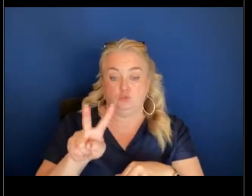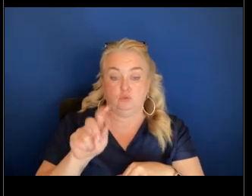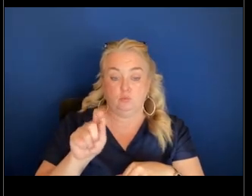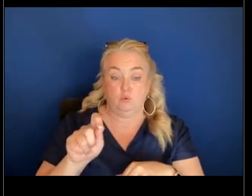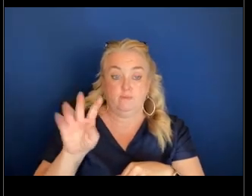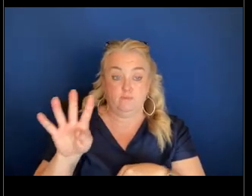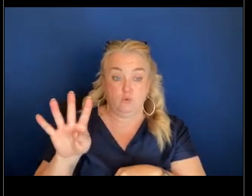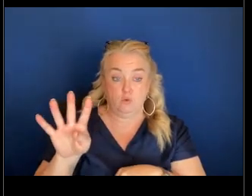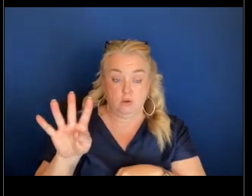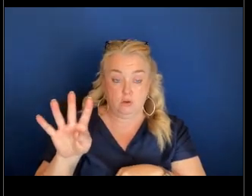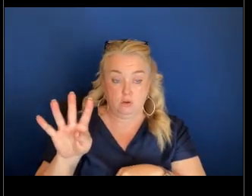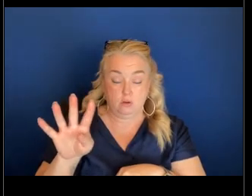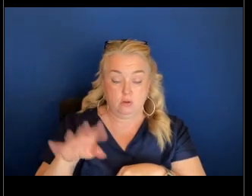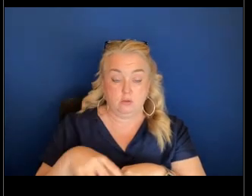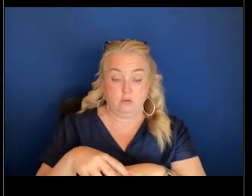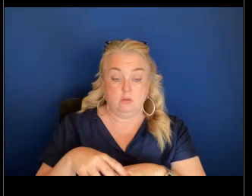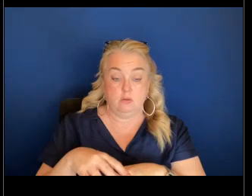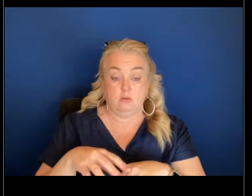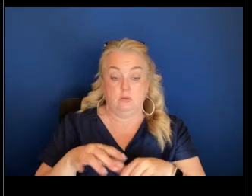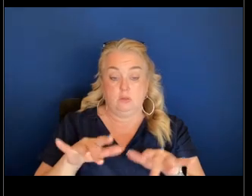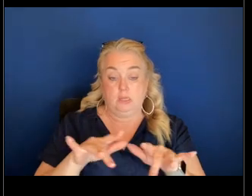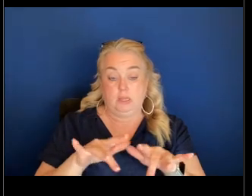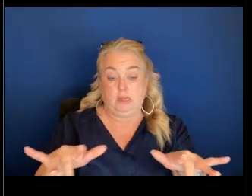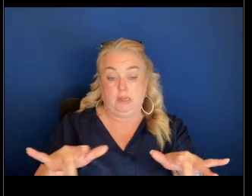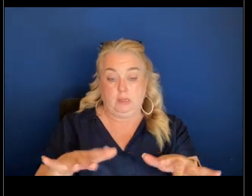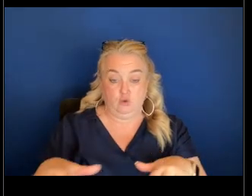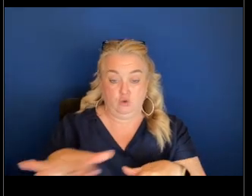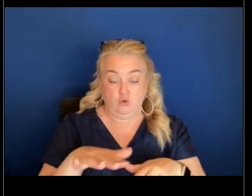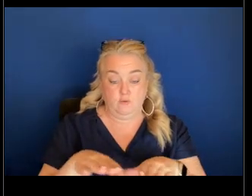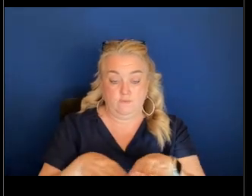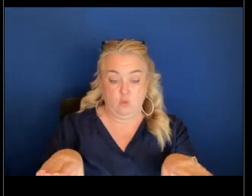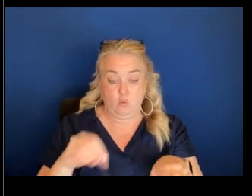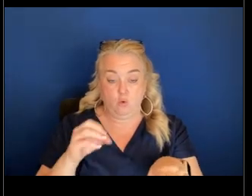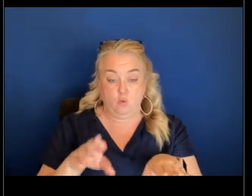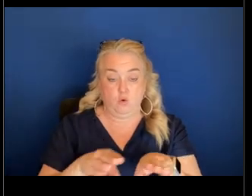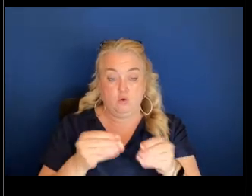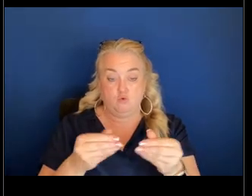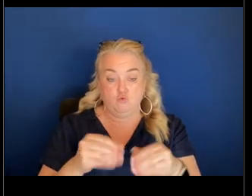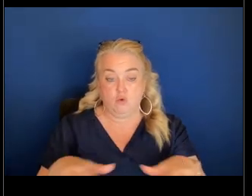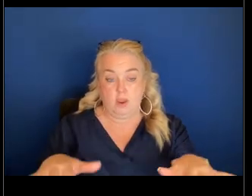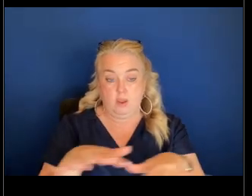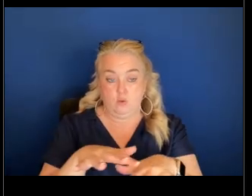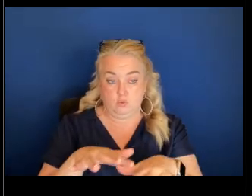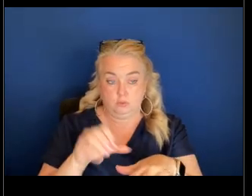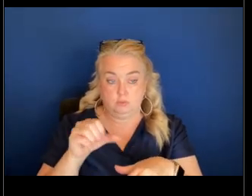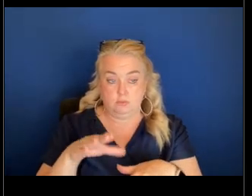4.2.4, Clear Floor or Ground Space,